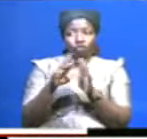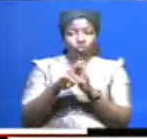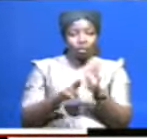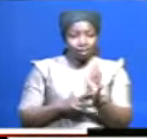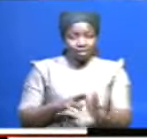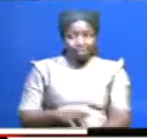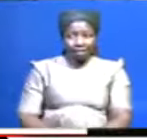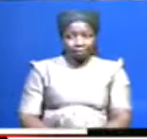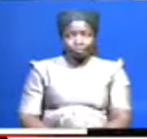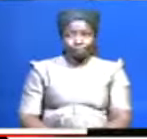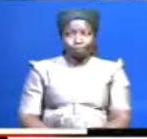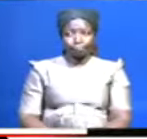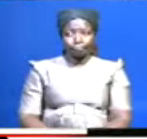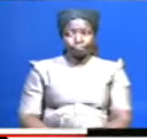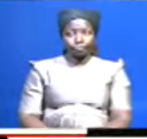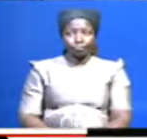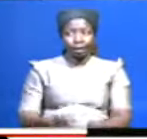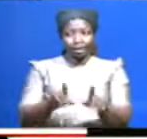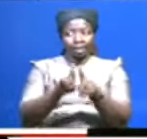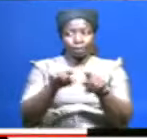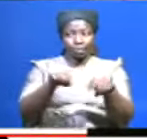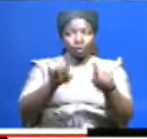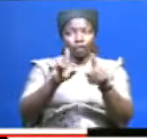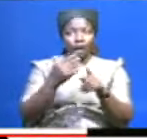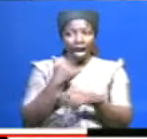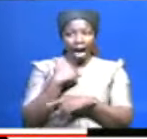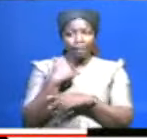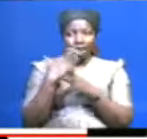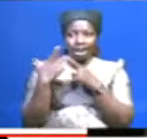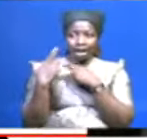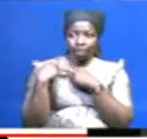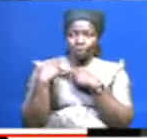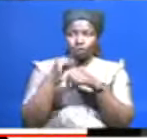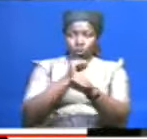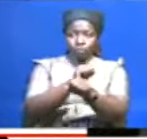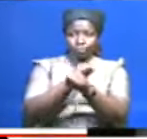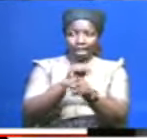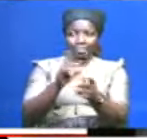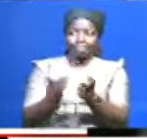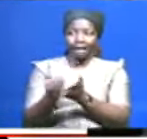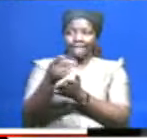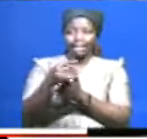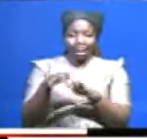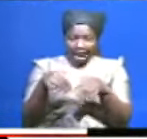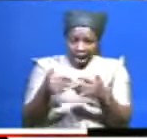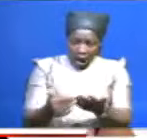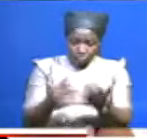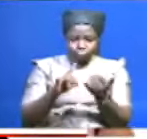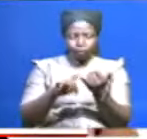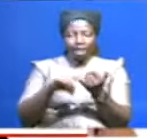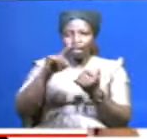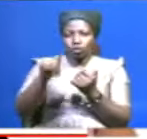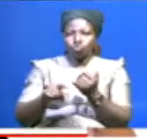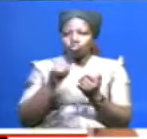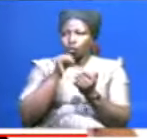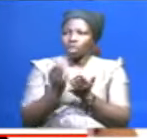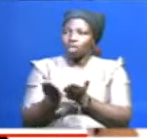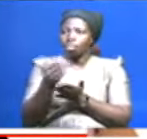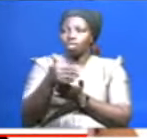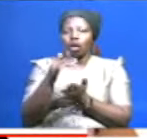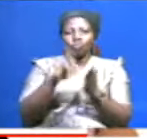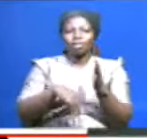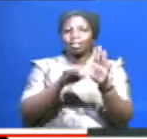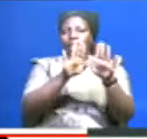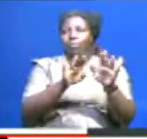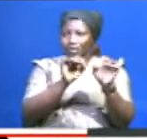So that even then, they have an obligation to protect the data. Number one, by not collecting what is not necessary. During the second day of